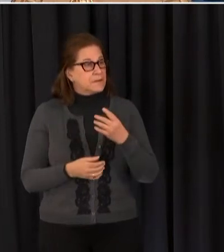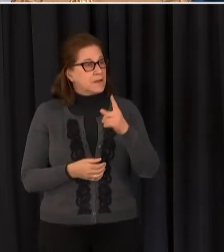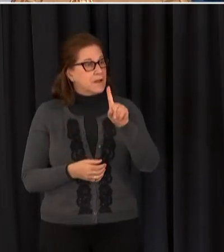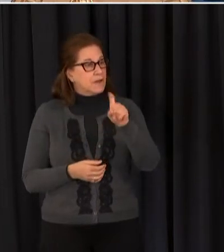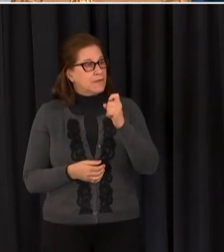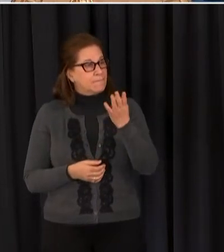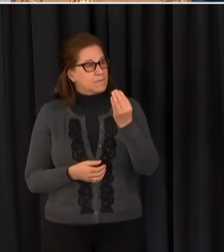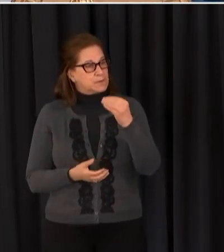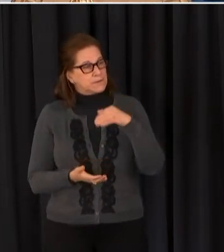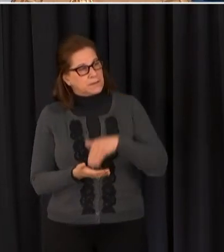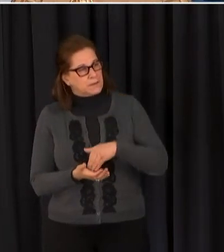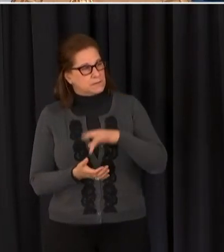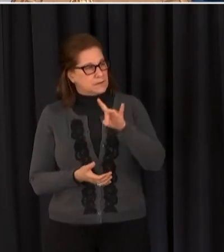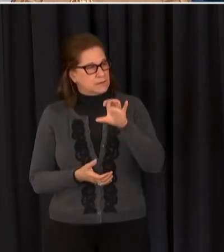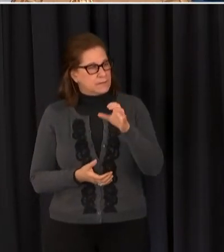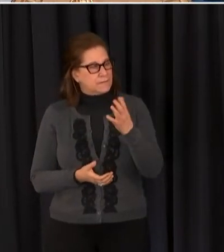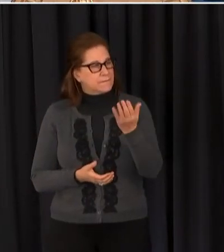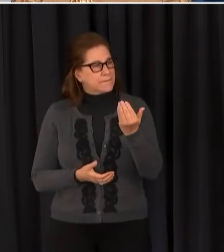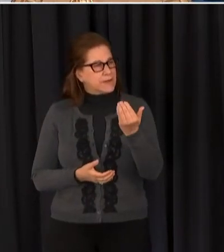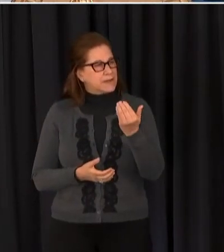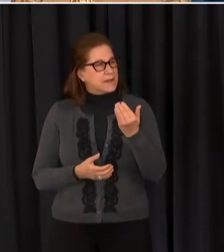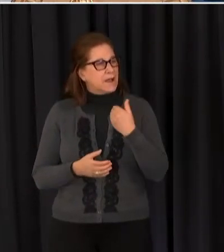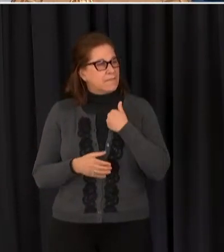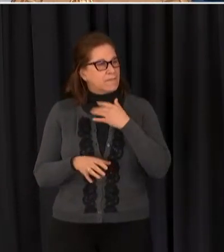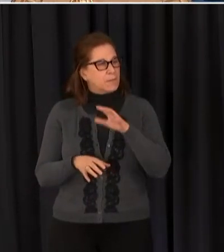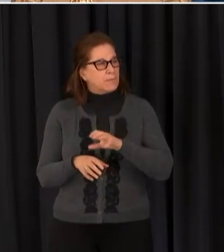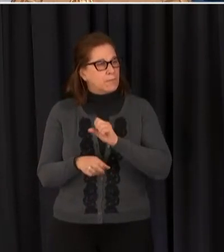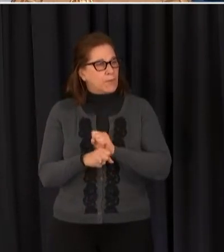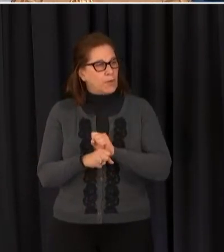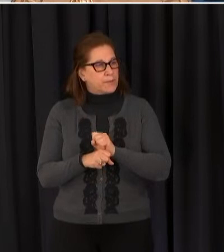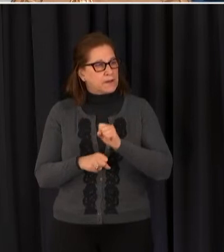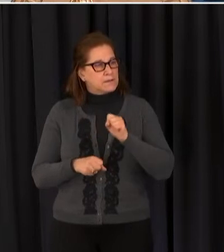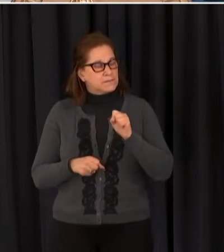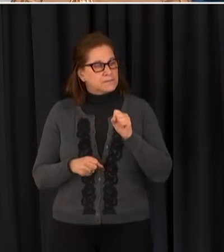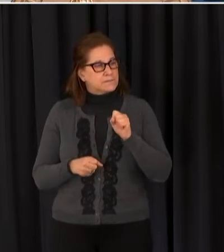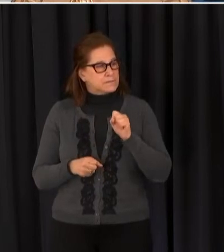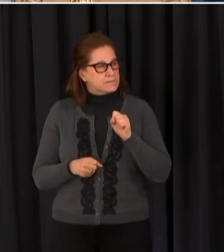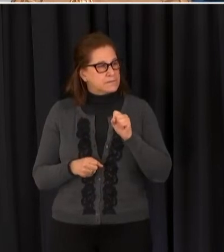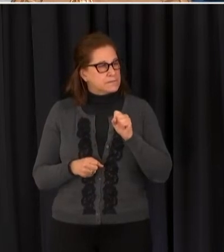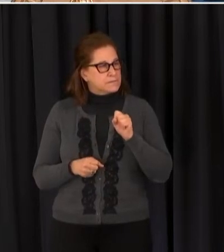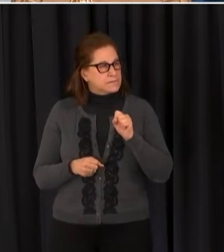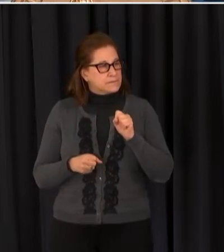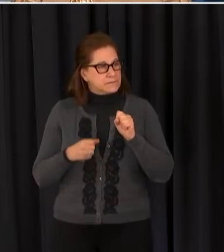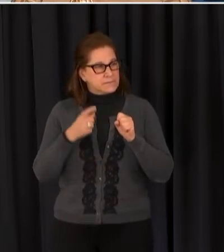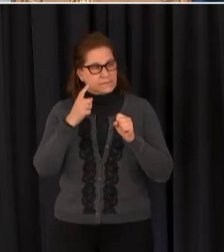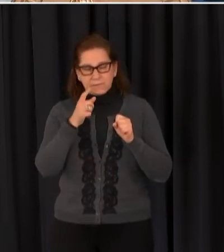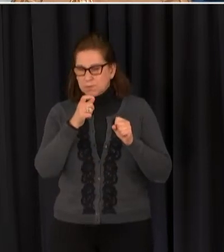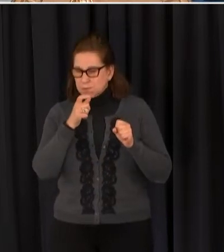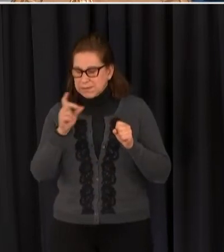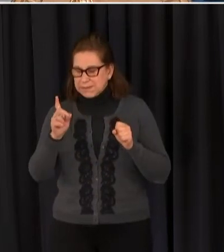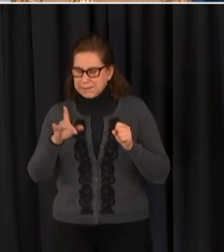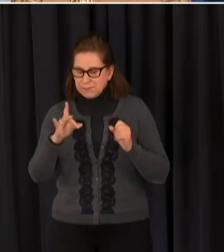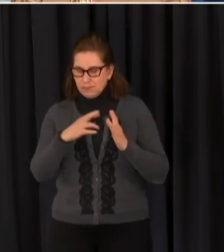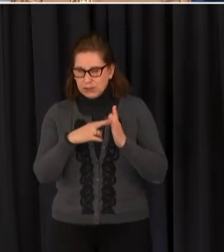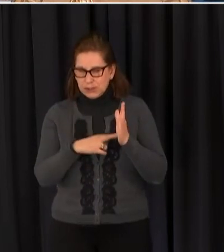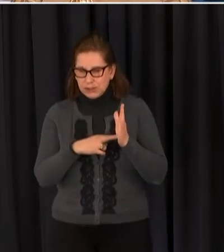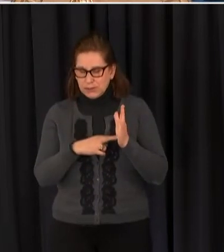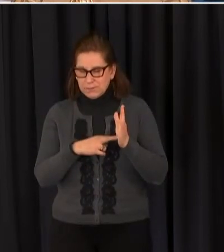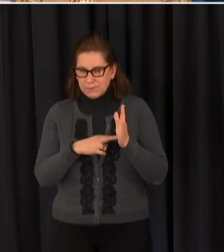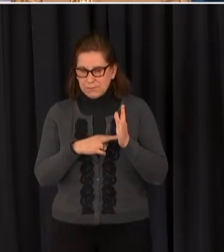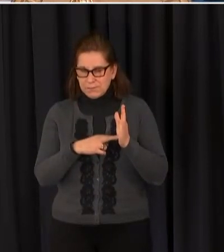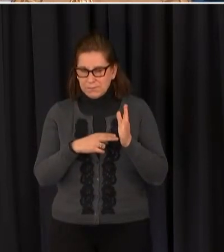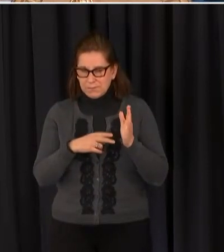114,815 people are in the portal, and this number reflects the people who have booked their appointments are